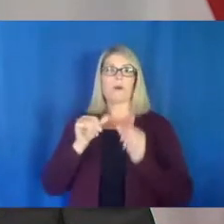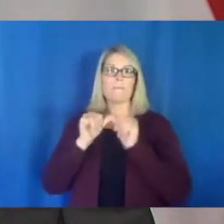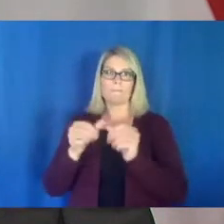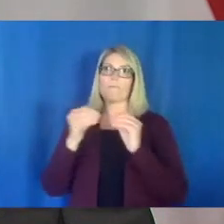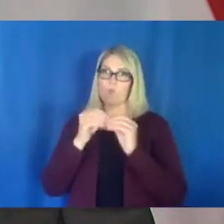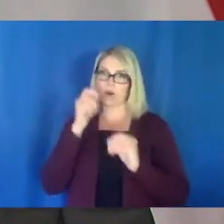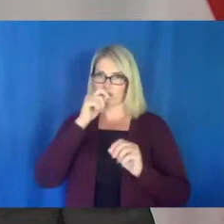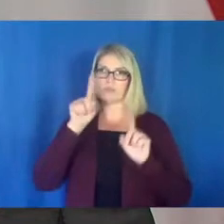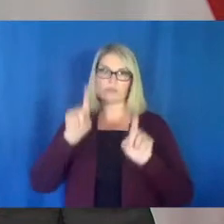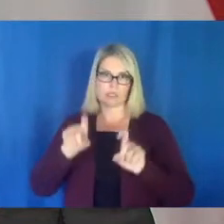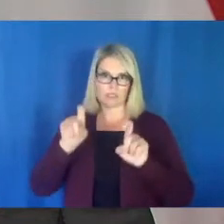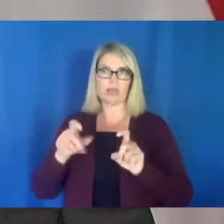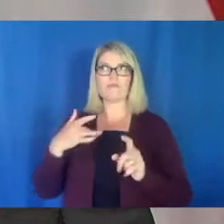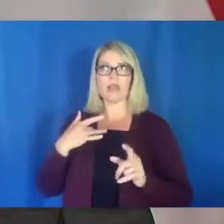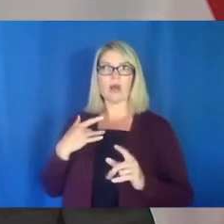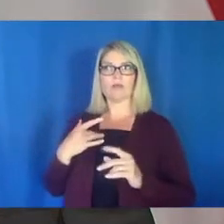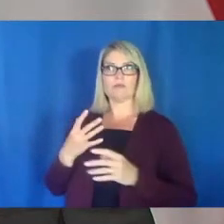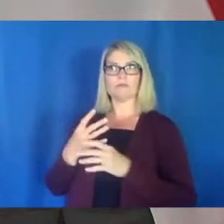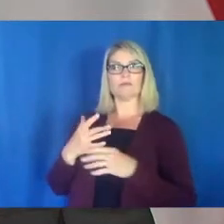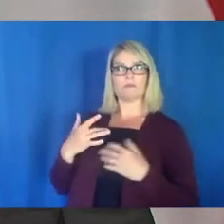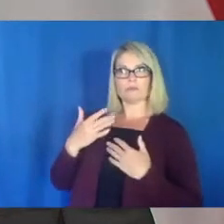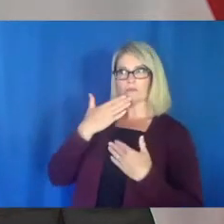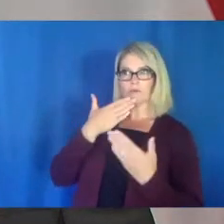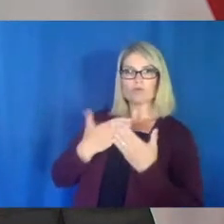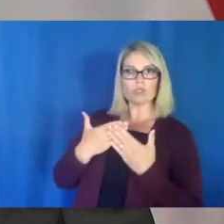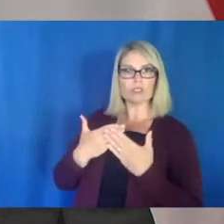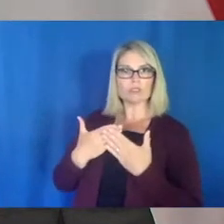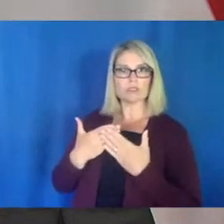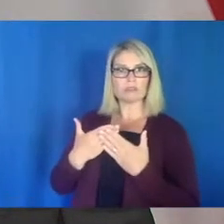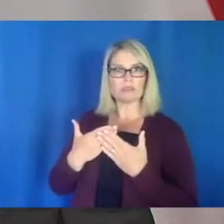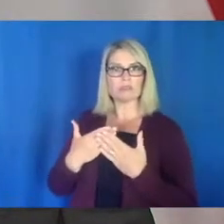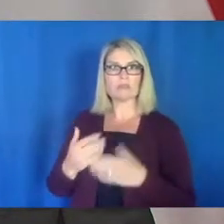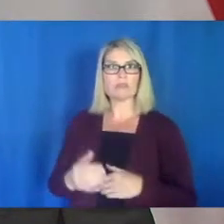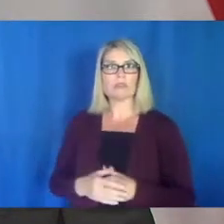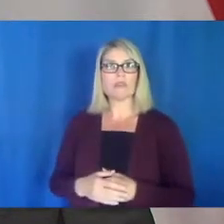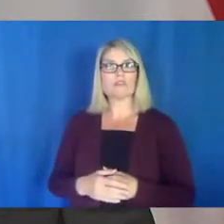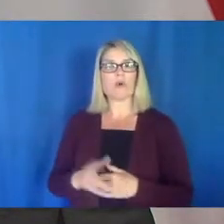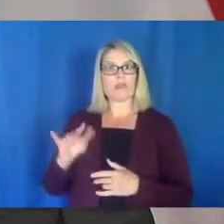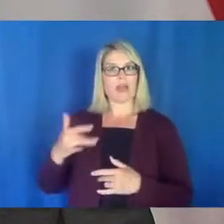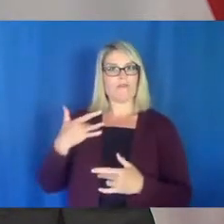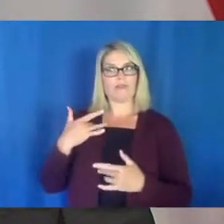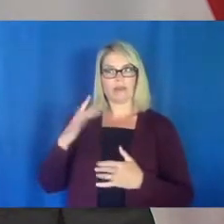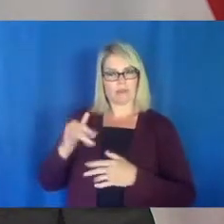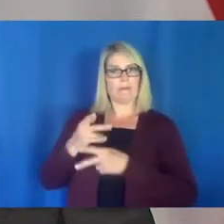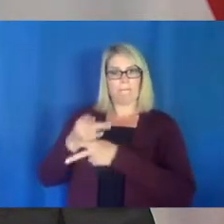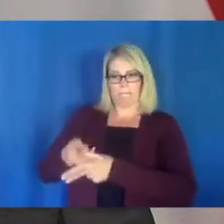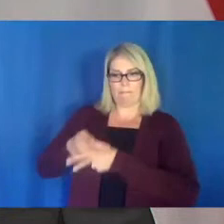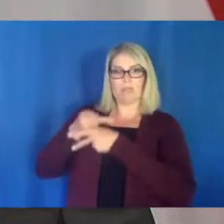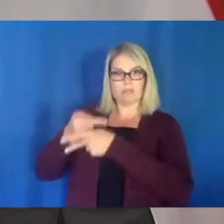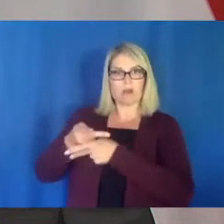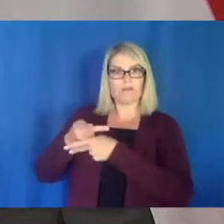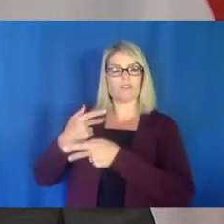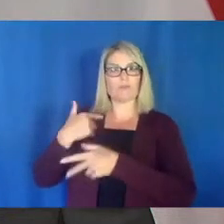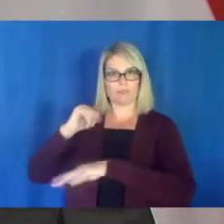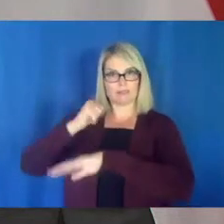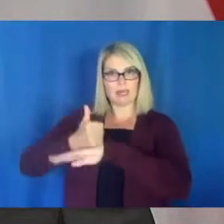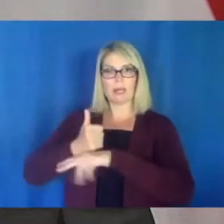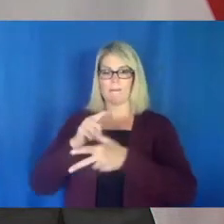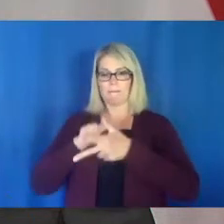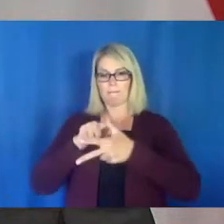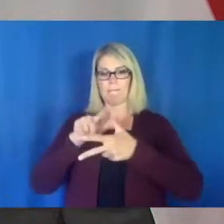give us that comfort. And I think that's sort of the built-in caution that we put into our moving forward